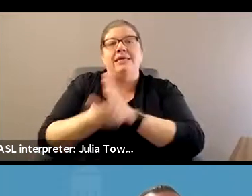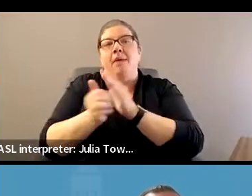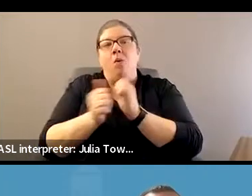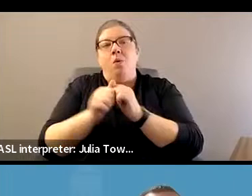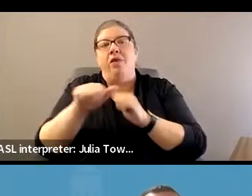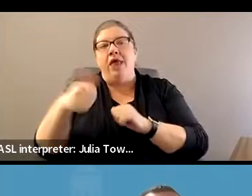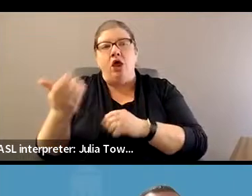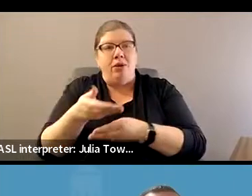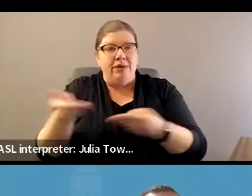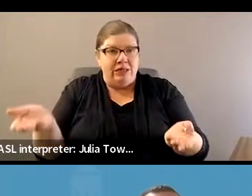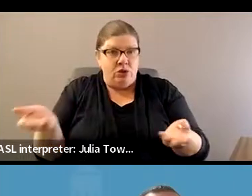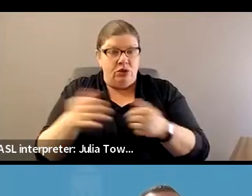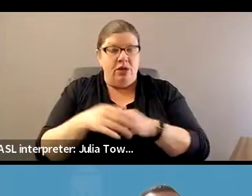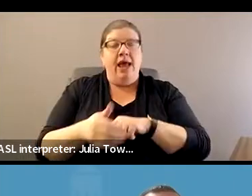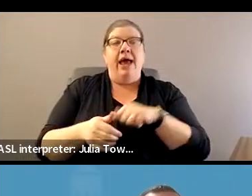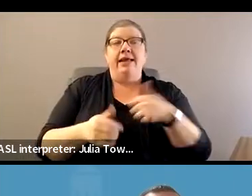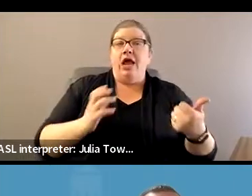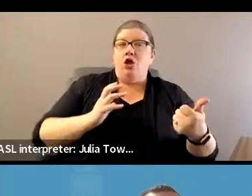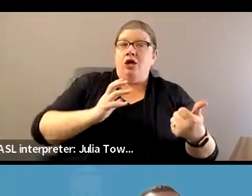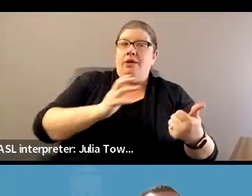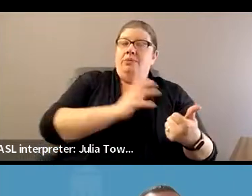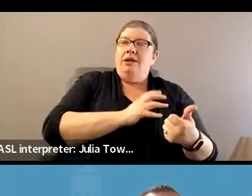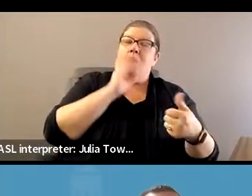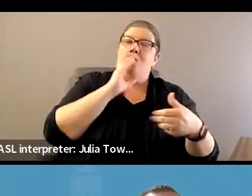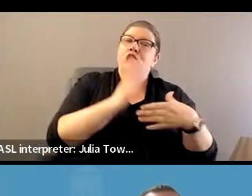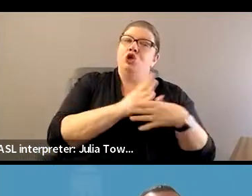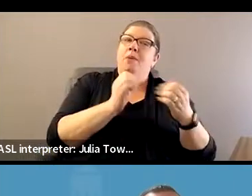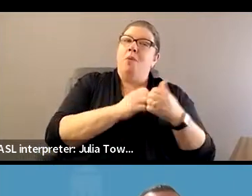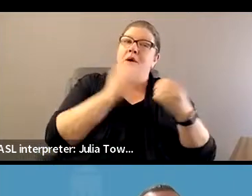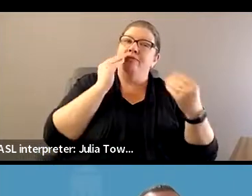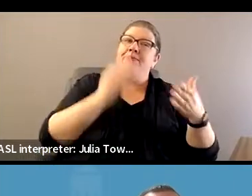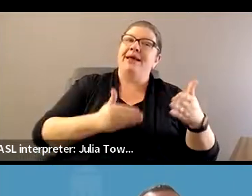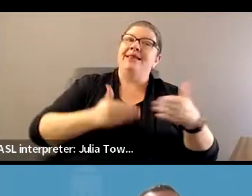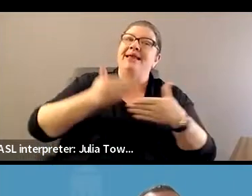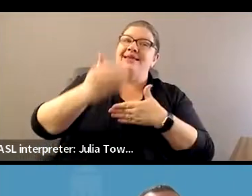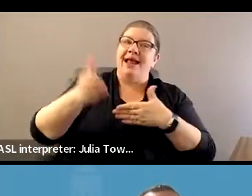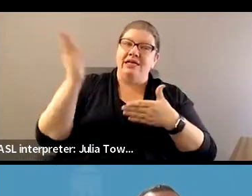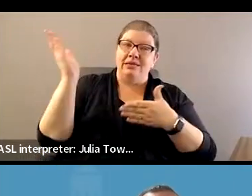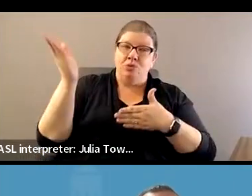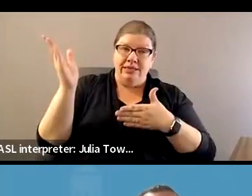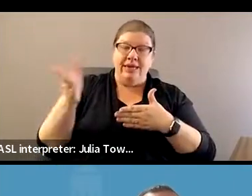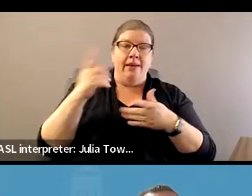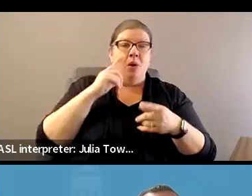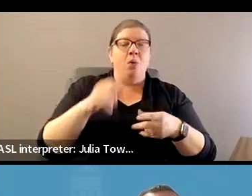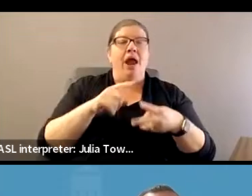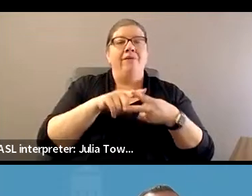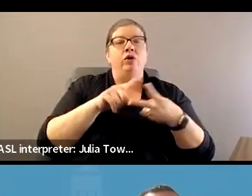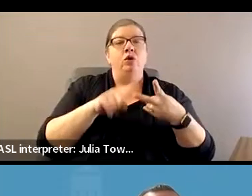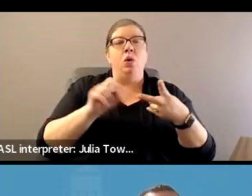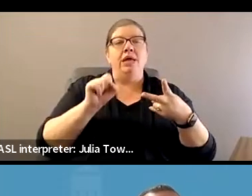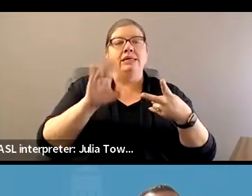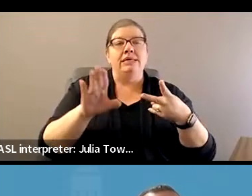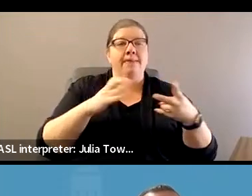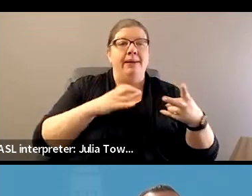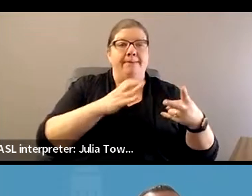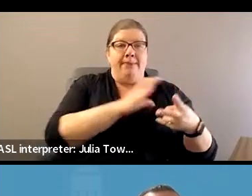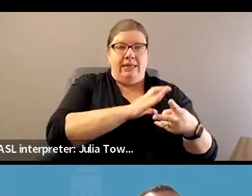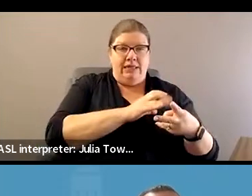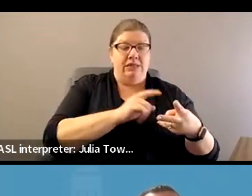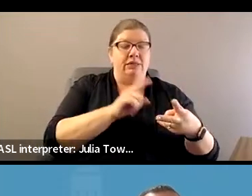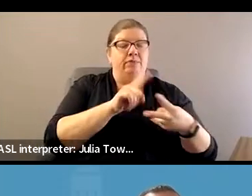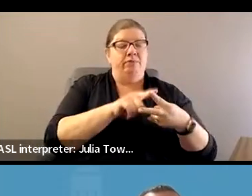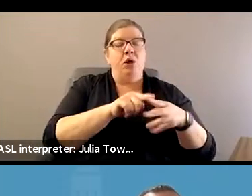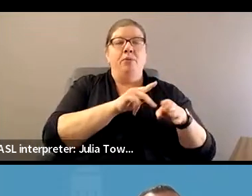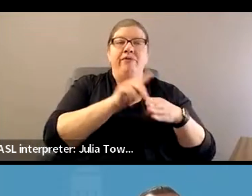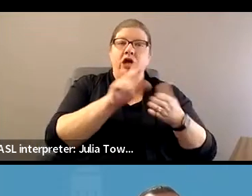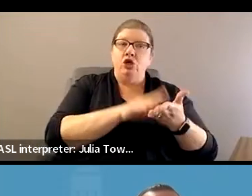material. Another committee that I'll share more information at the next presentation, but we do have two subcommittees. One subcommittee is on the